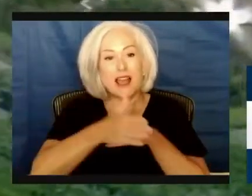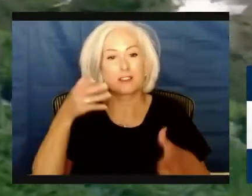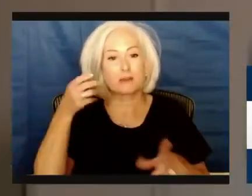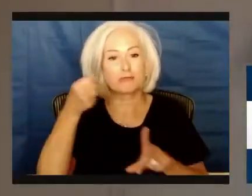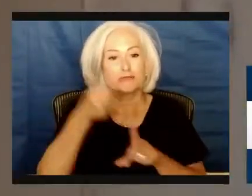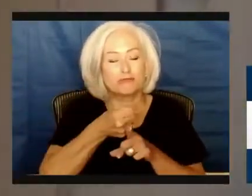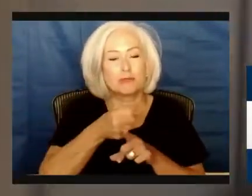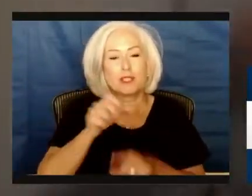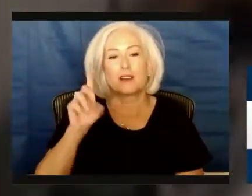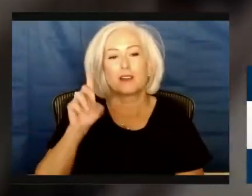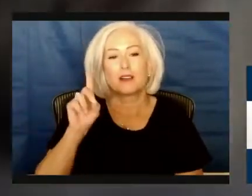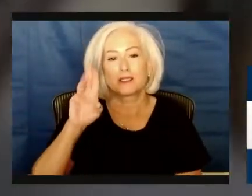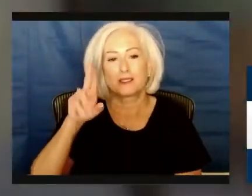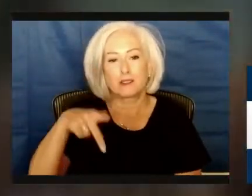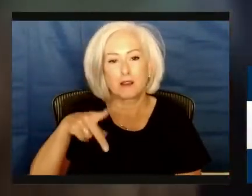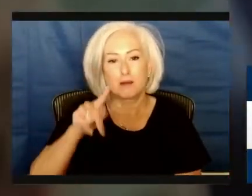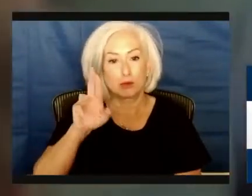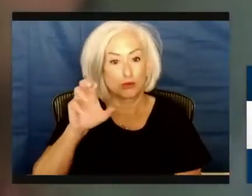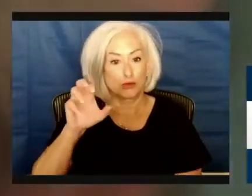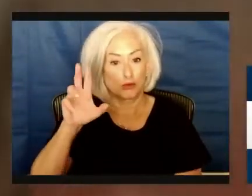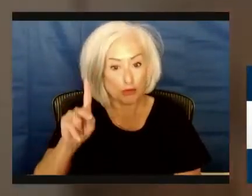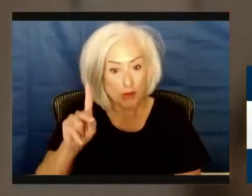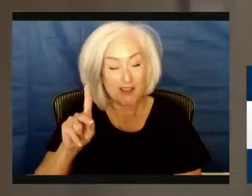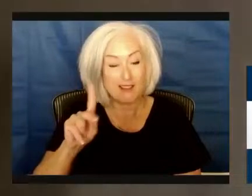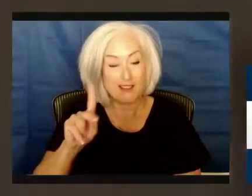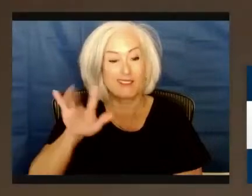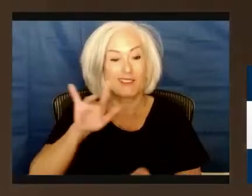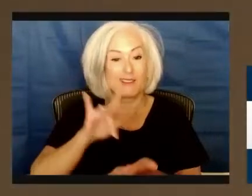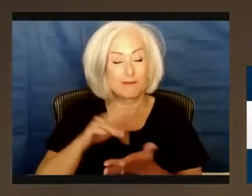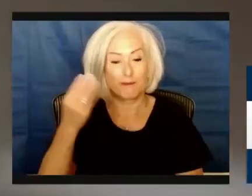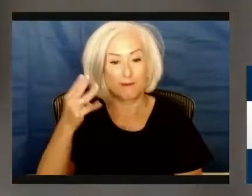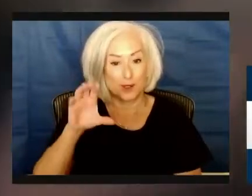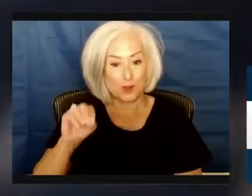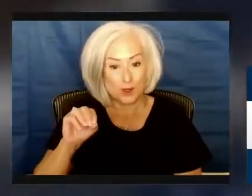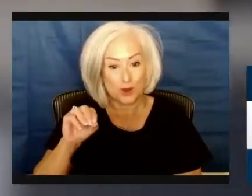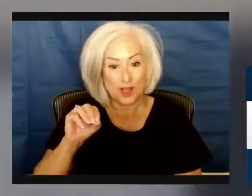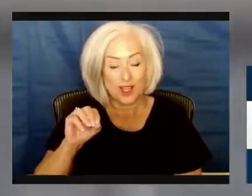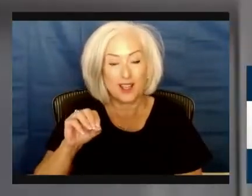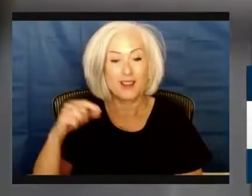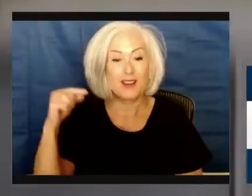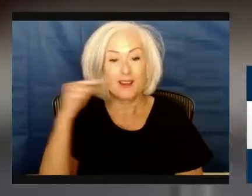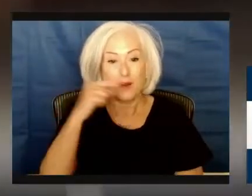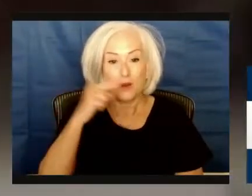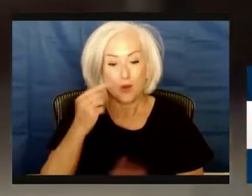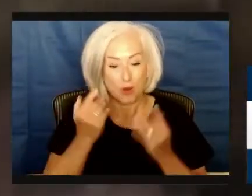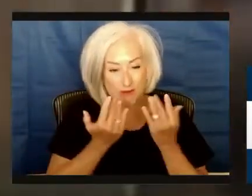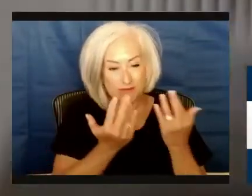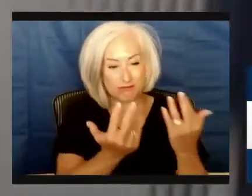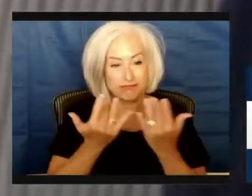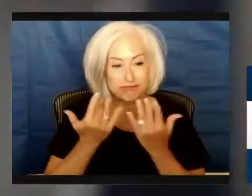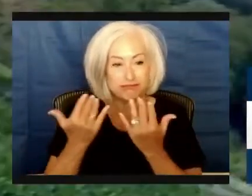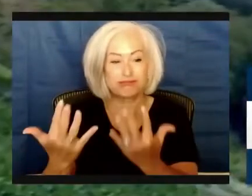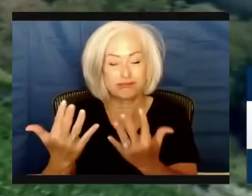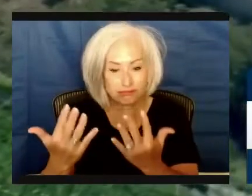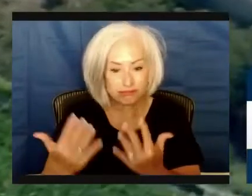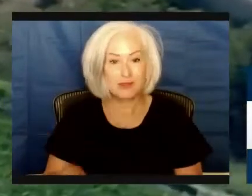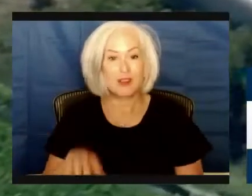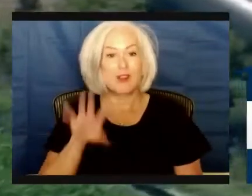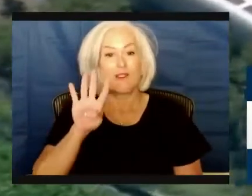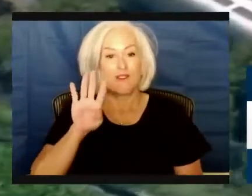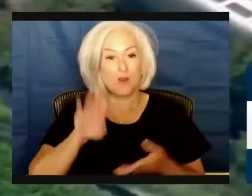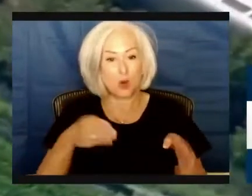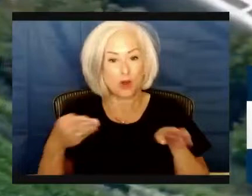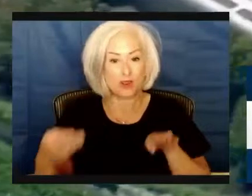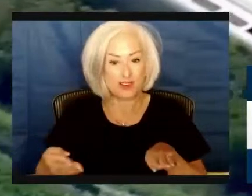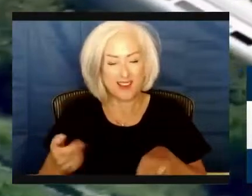a cornfield. 7 cars derailed with hundreds of people inside. 4 died, more than 150 others